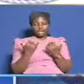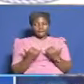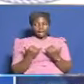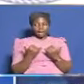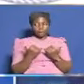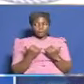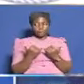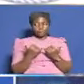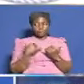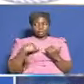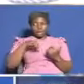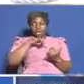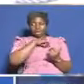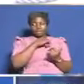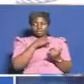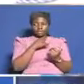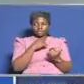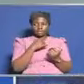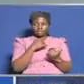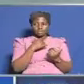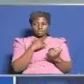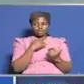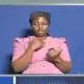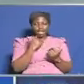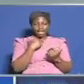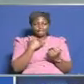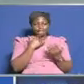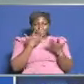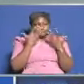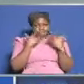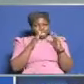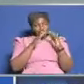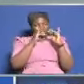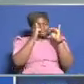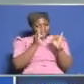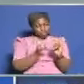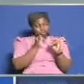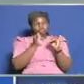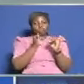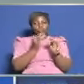are, of course, completing the new container berth.